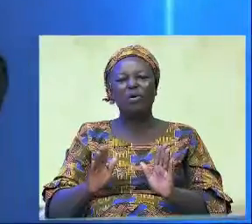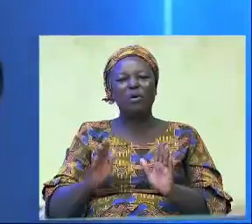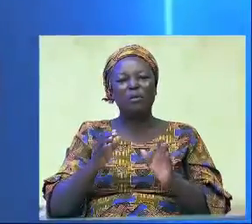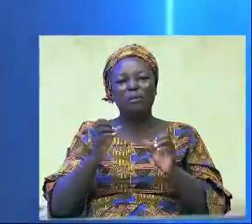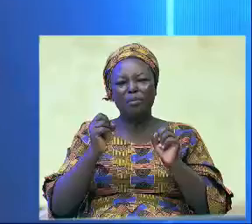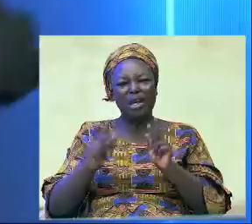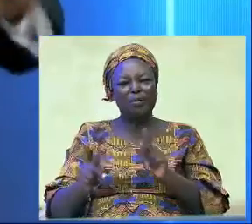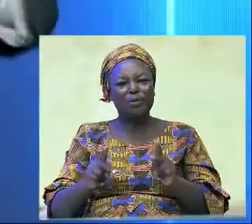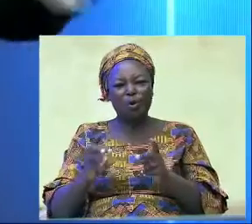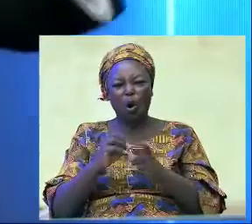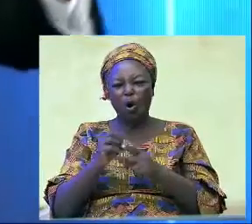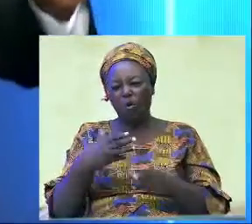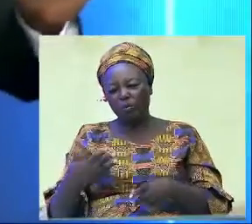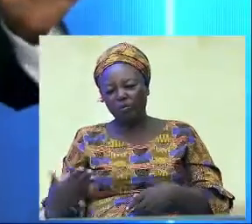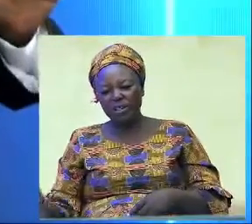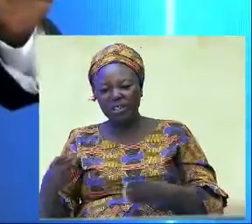allow